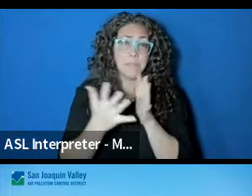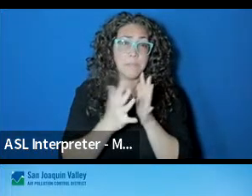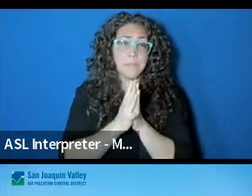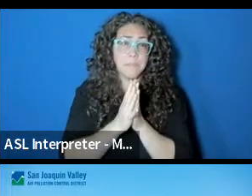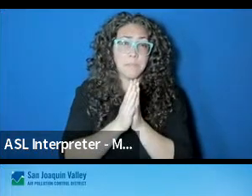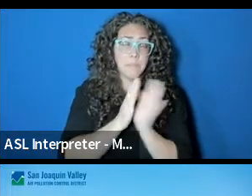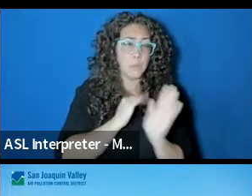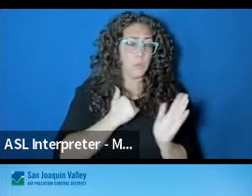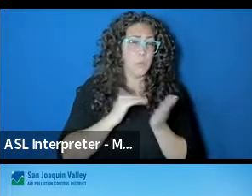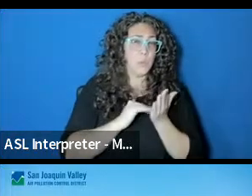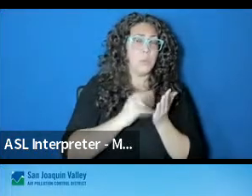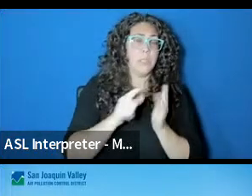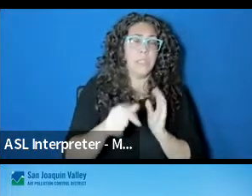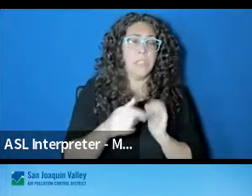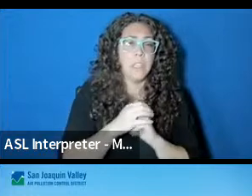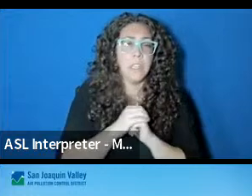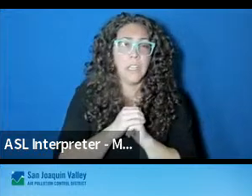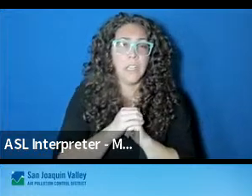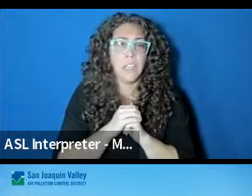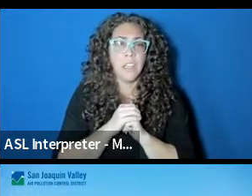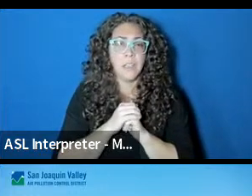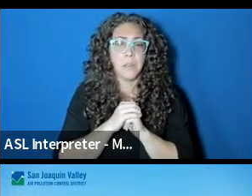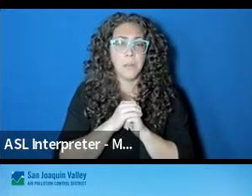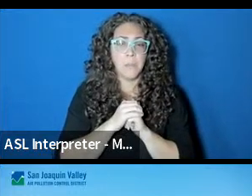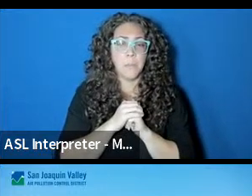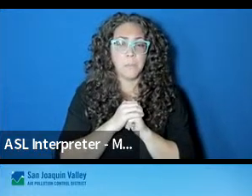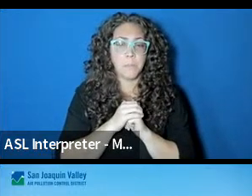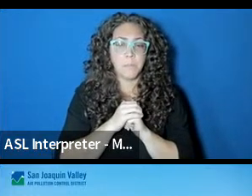excuse me, would ever be used.